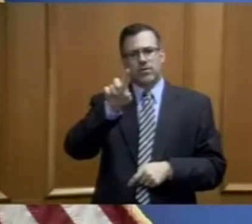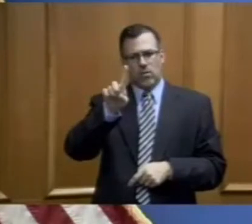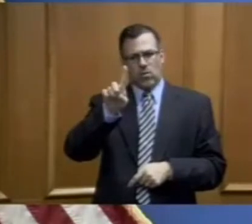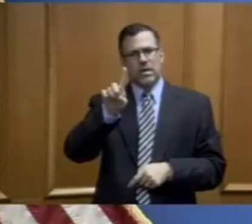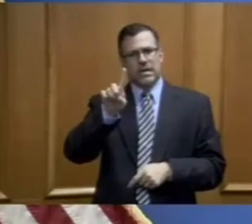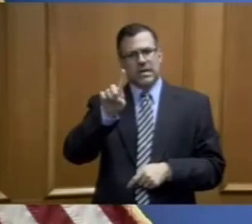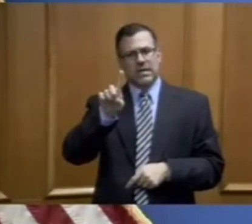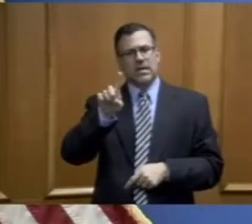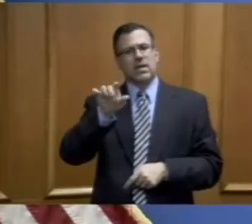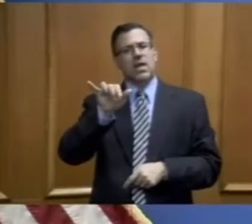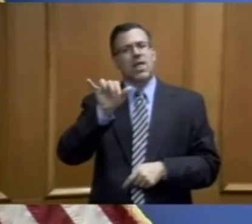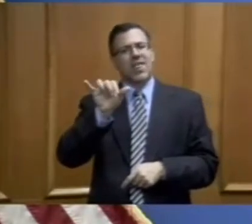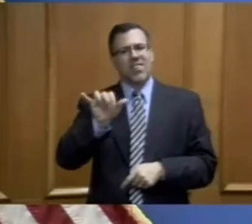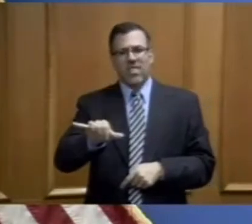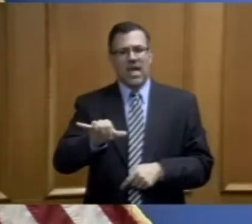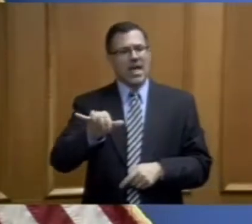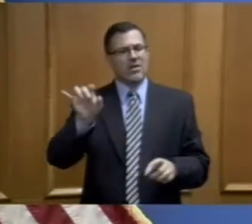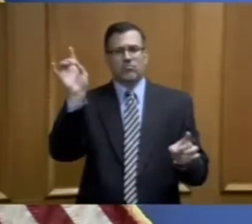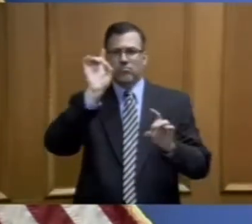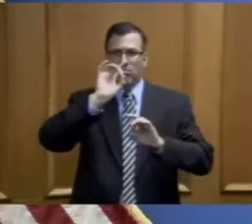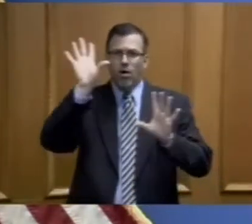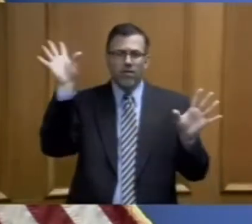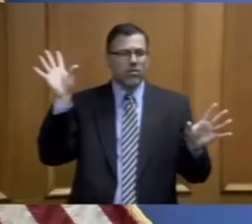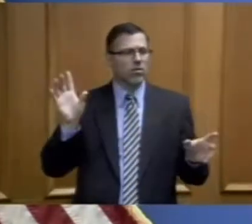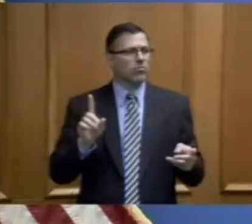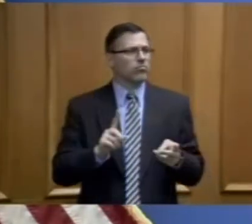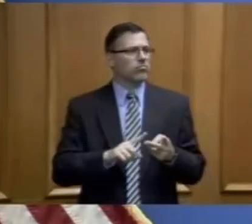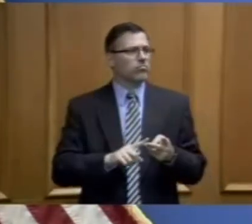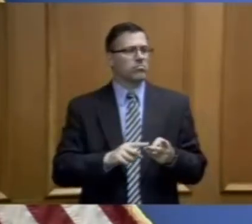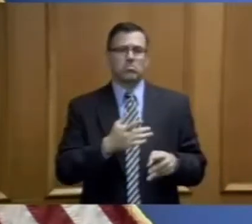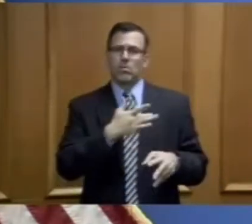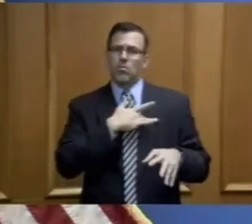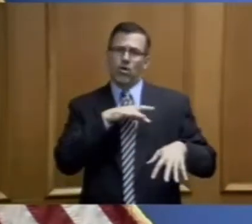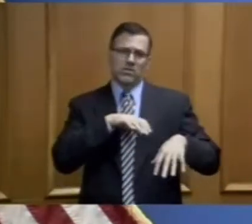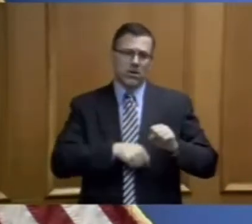heartbreaking. I think that it is